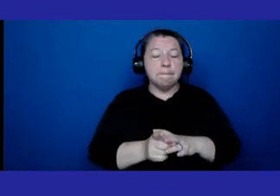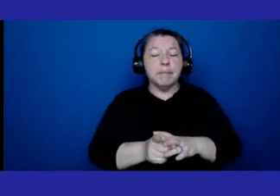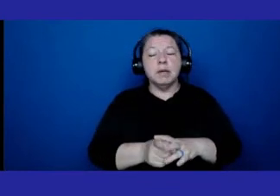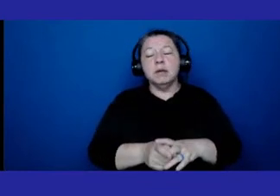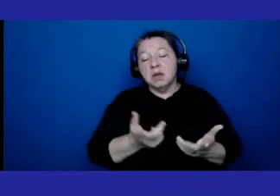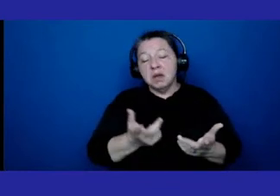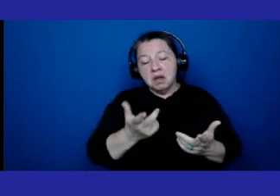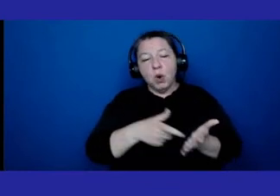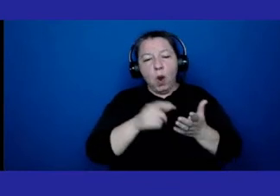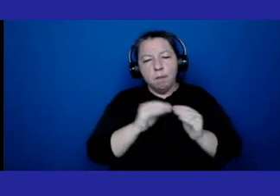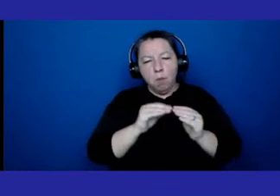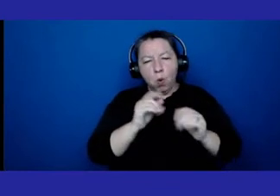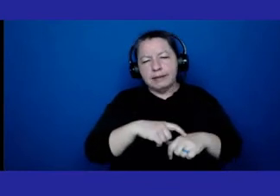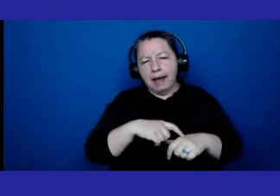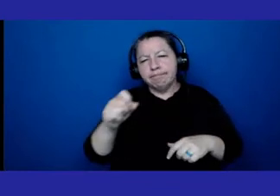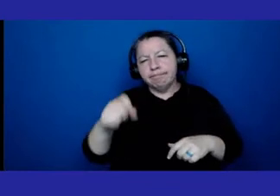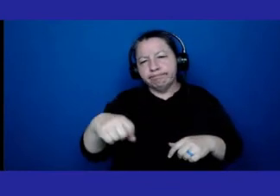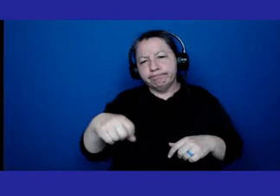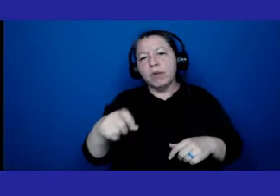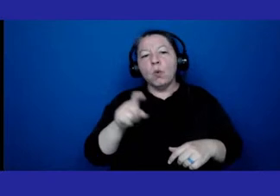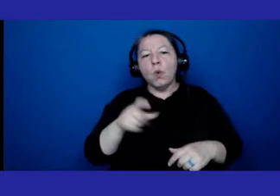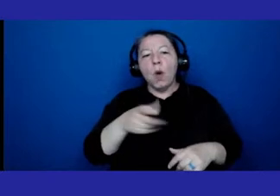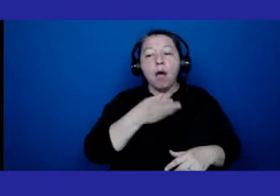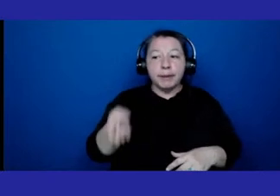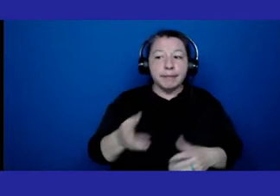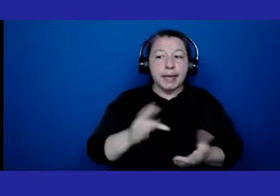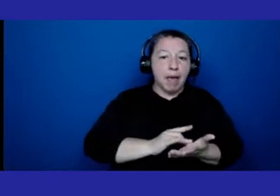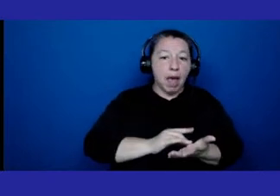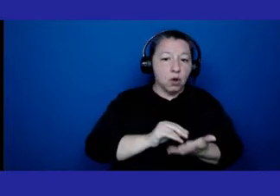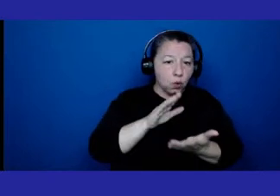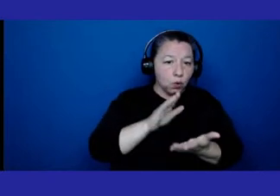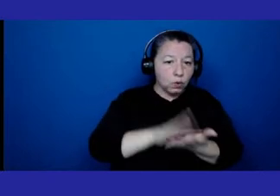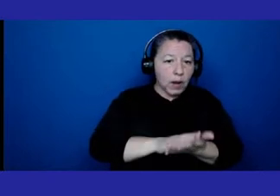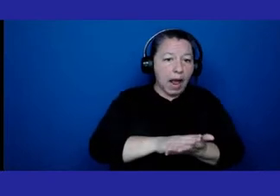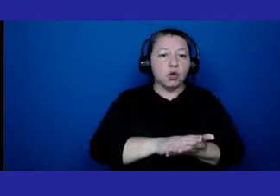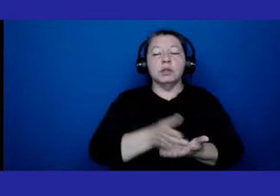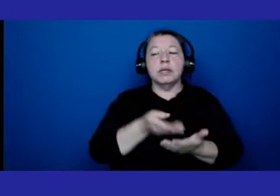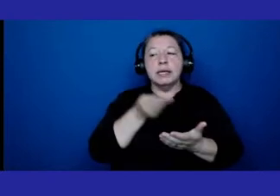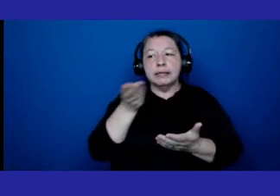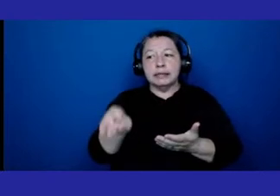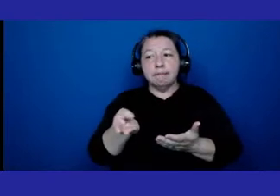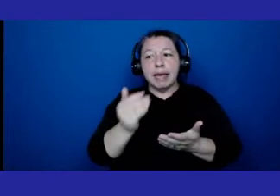more time. We have to submit medical records, submit itemized